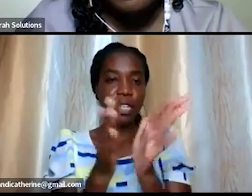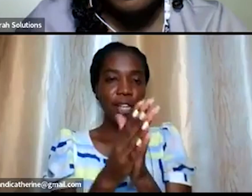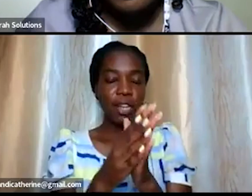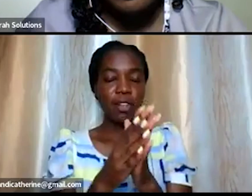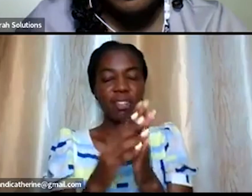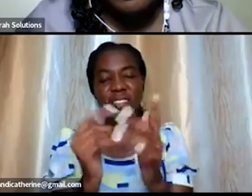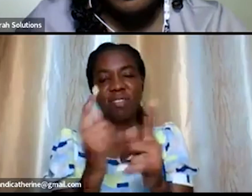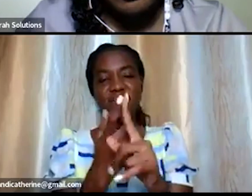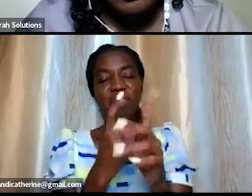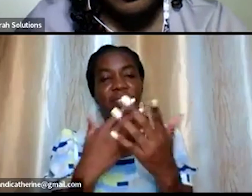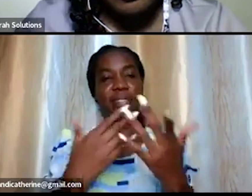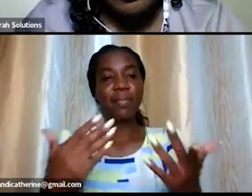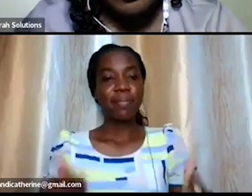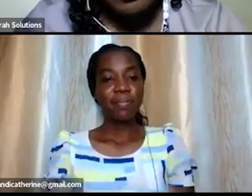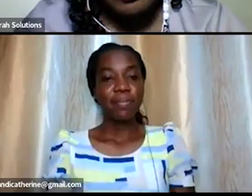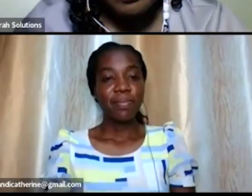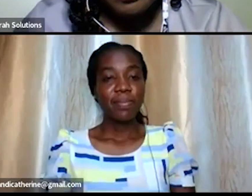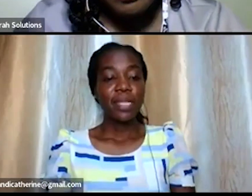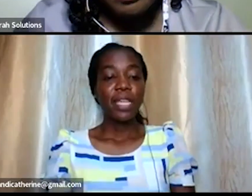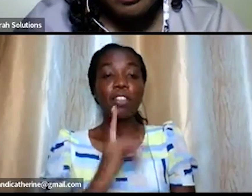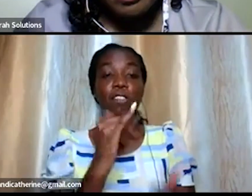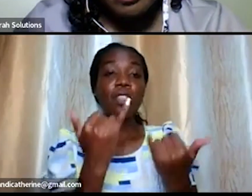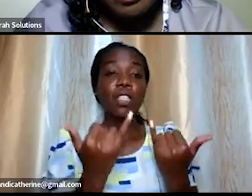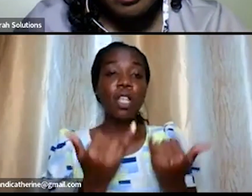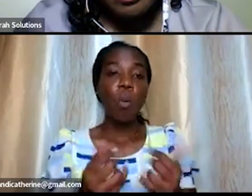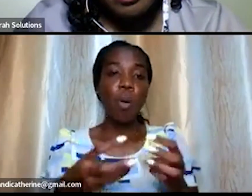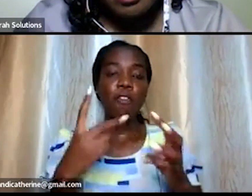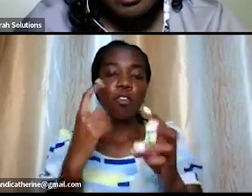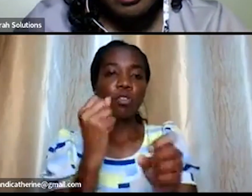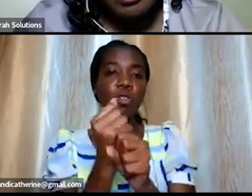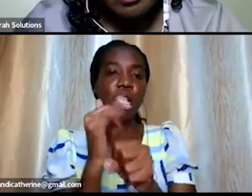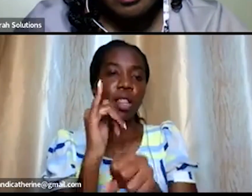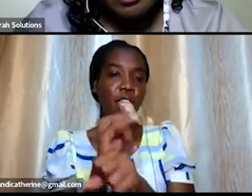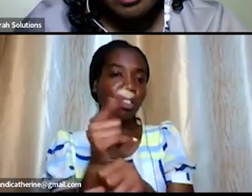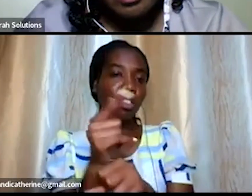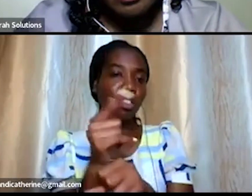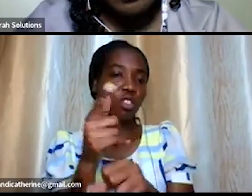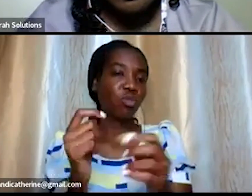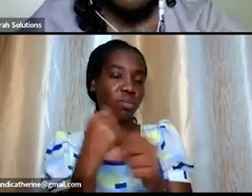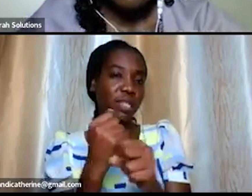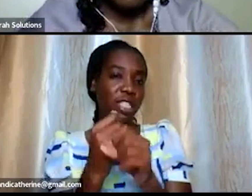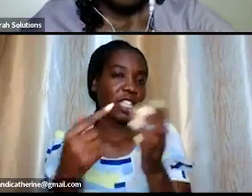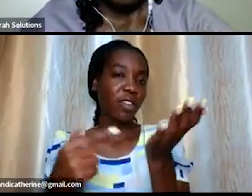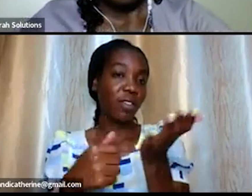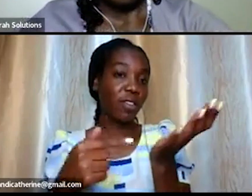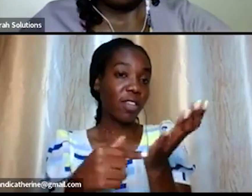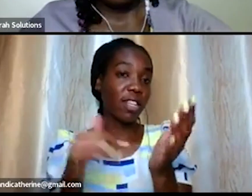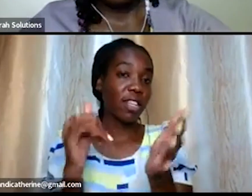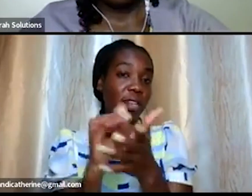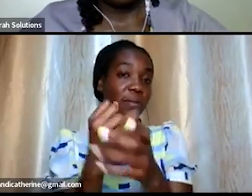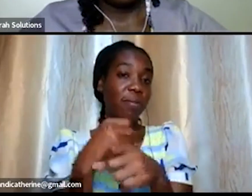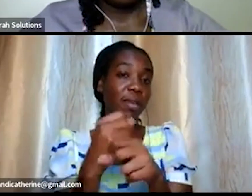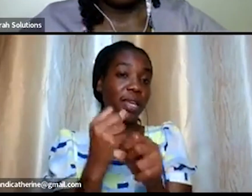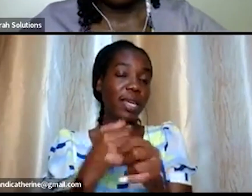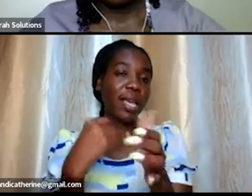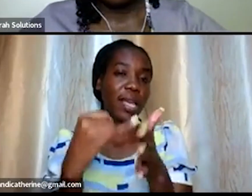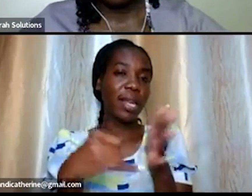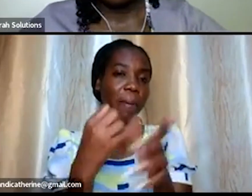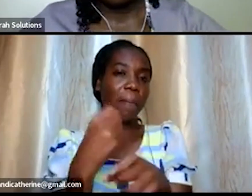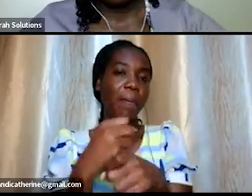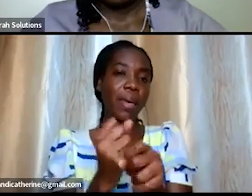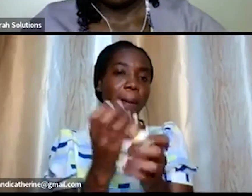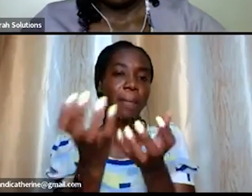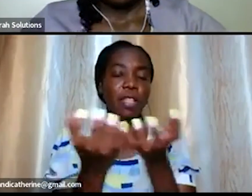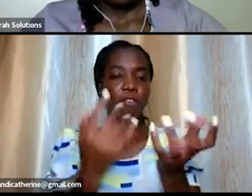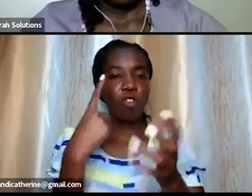on, graphs. Now, the way to do this is to learn the technology that drives your industry. Make it your business to learn the